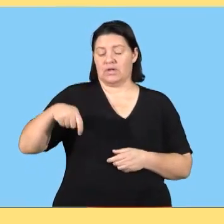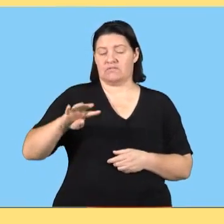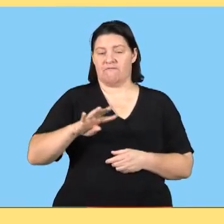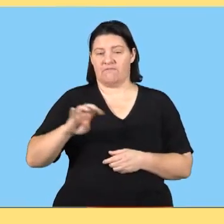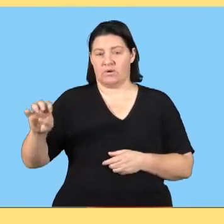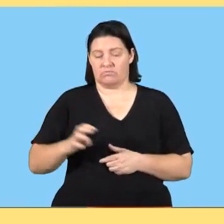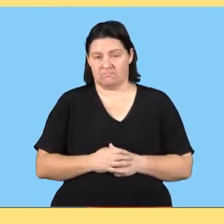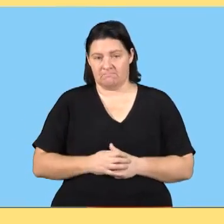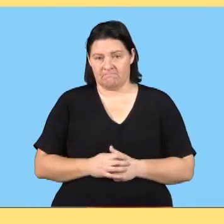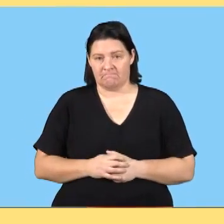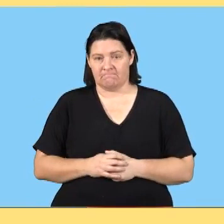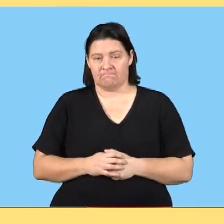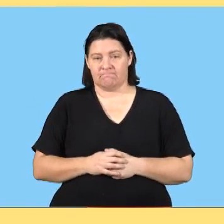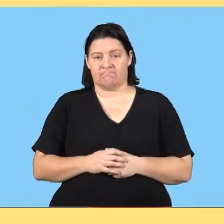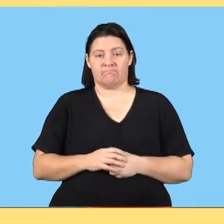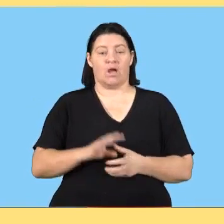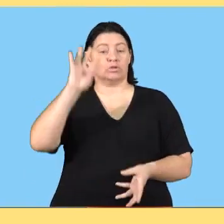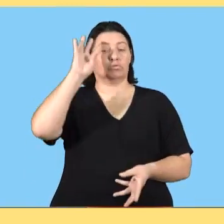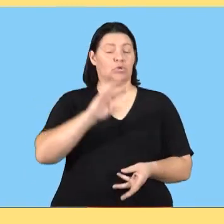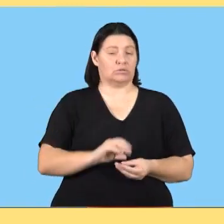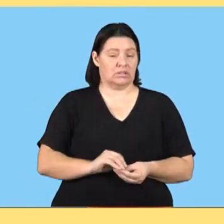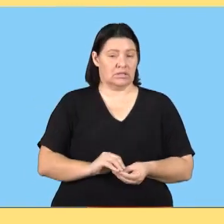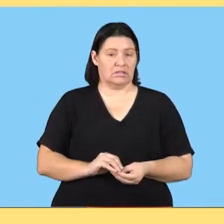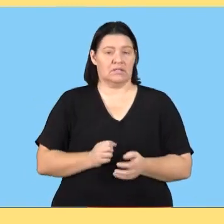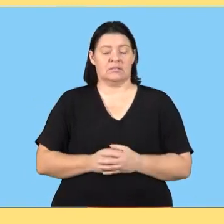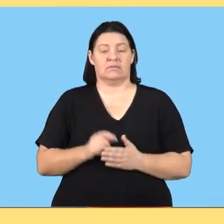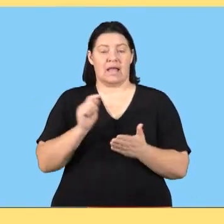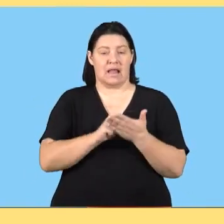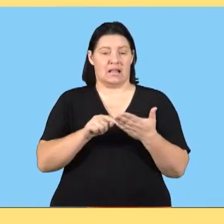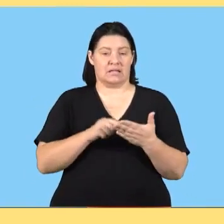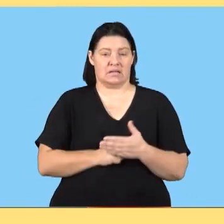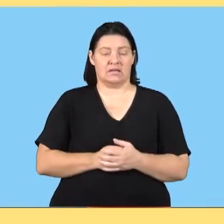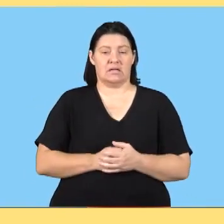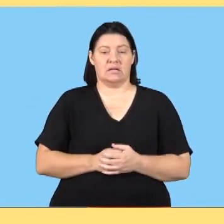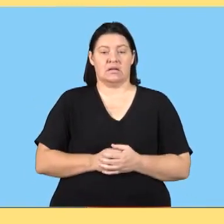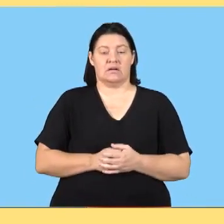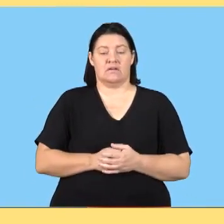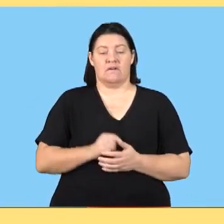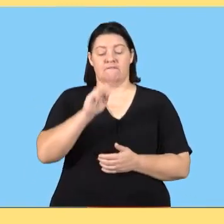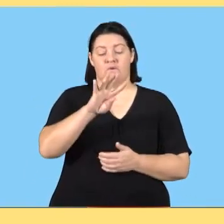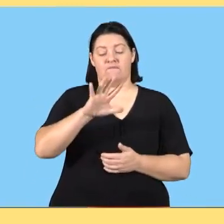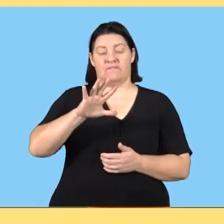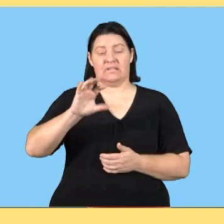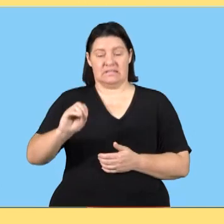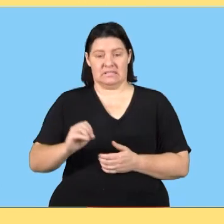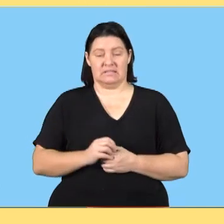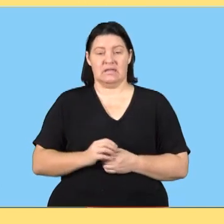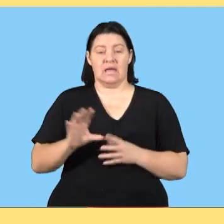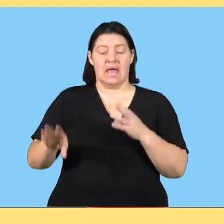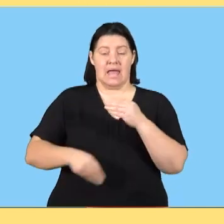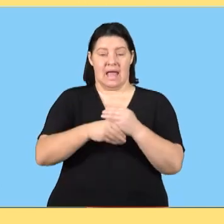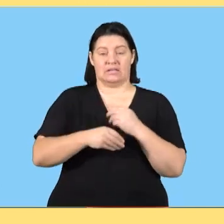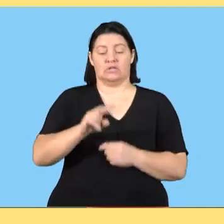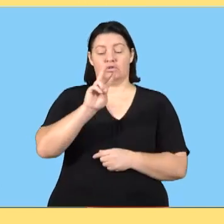with 2,400. You totalize it. Please quickly grab your calculator. You are now saying